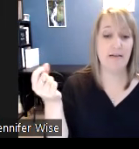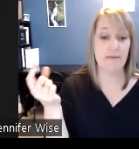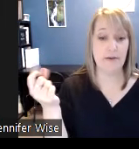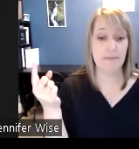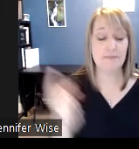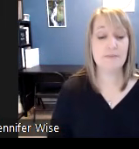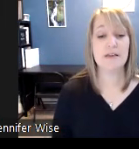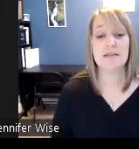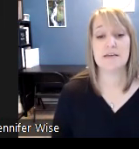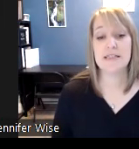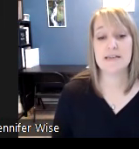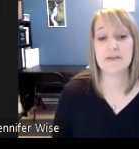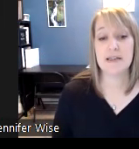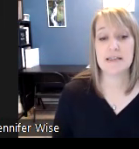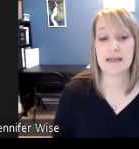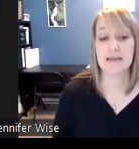1911.